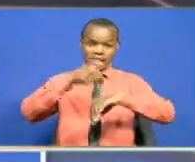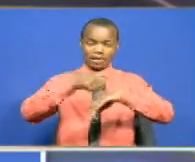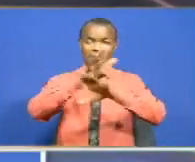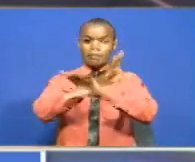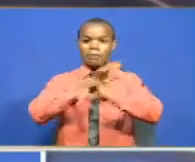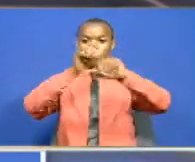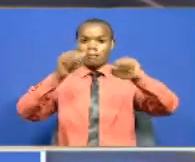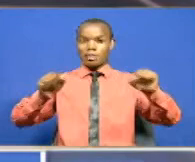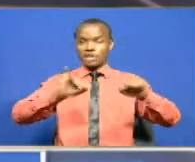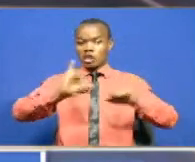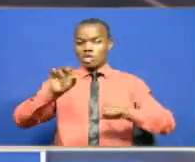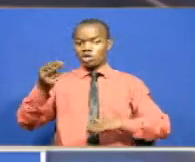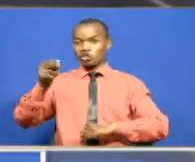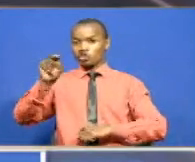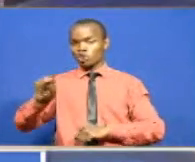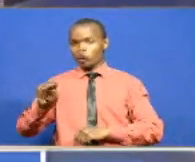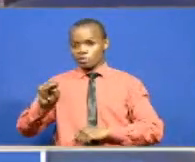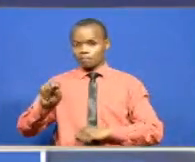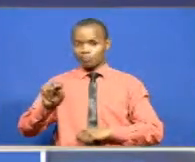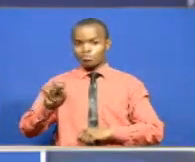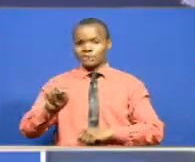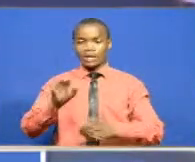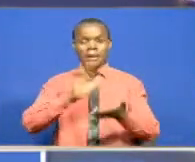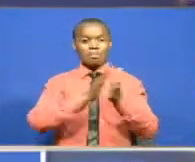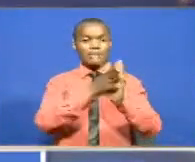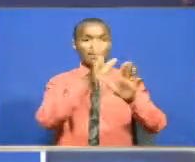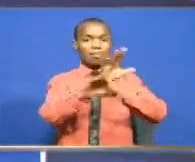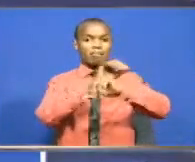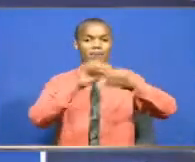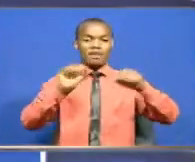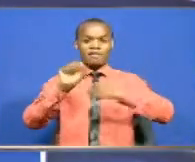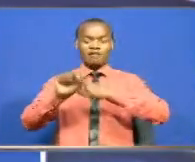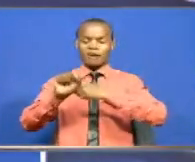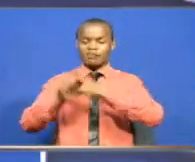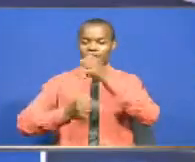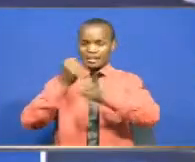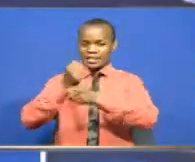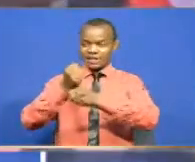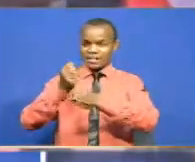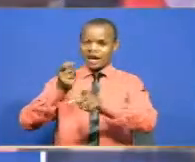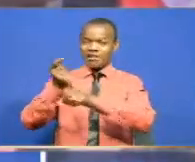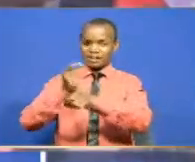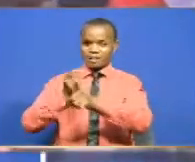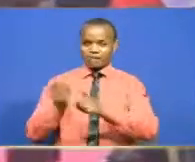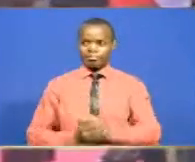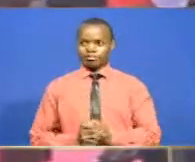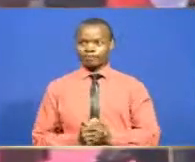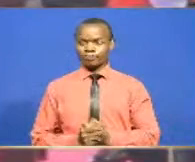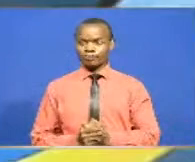Magufuli took oath of office to serve for a second five-year term. Suleiman Yeri, Channel One News.